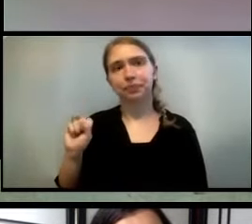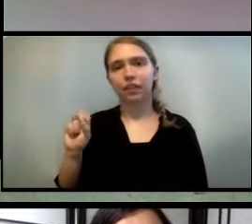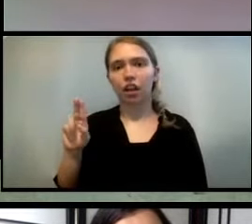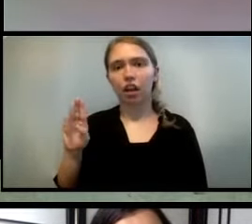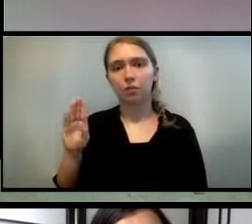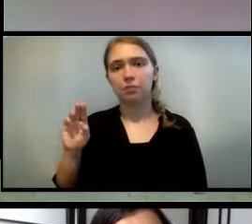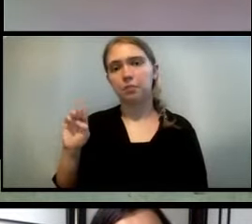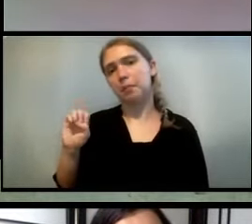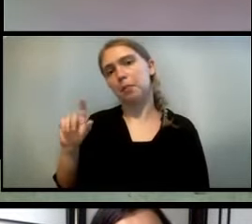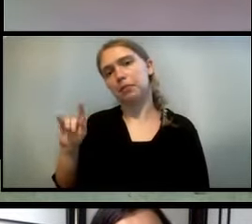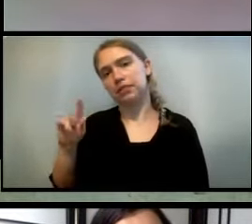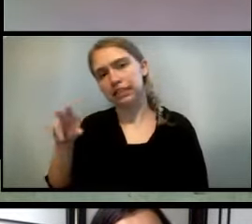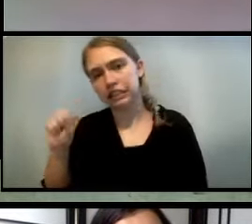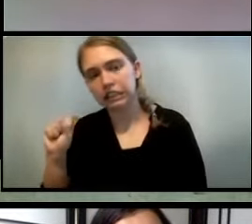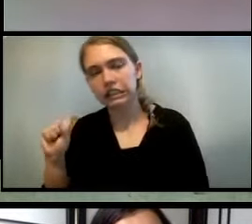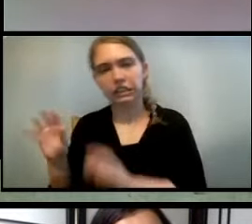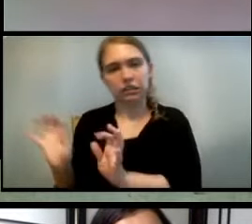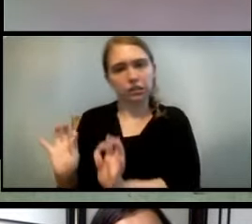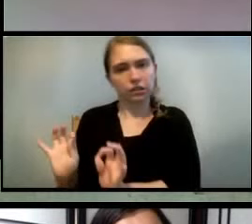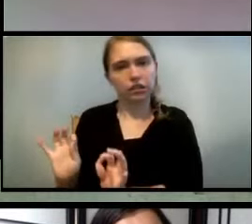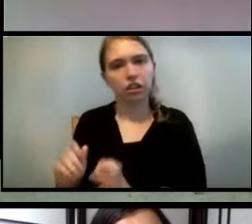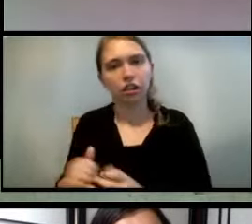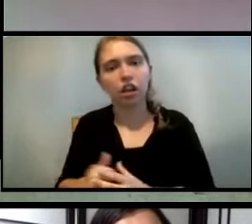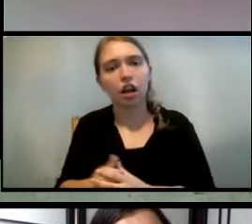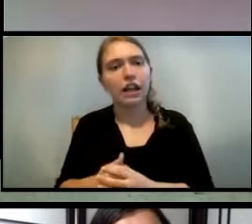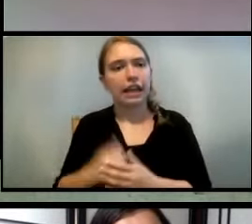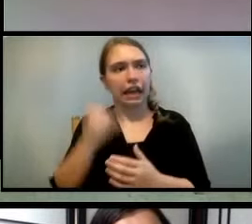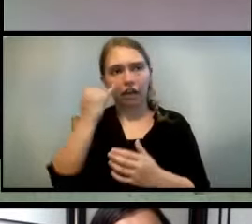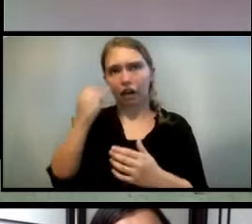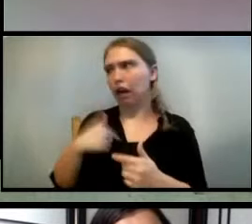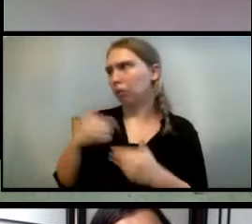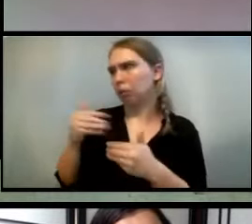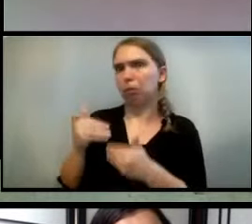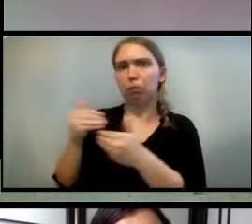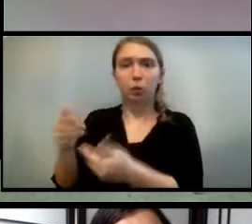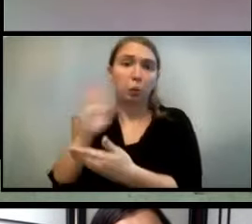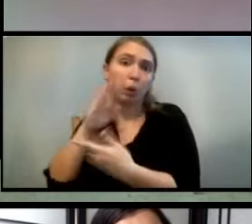And I think that there needs to be more,